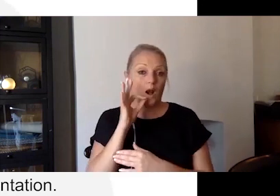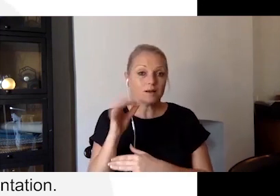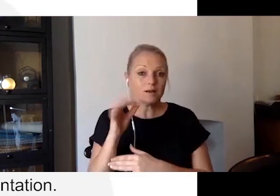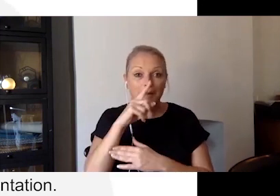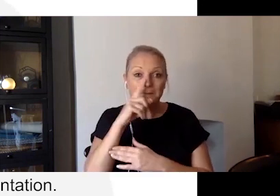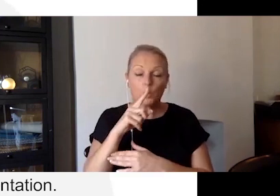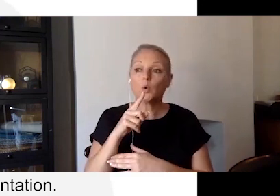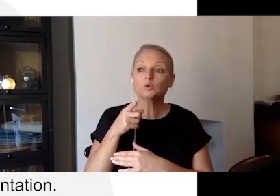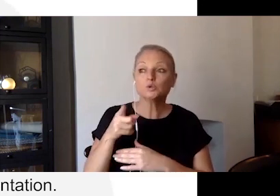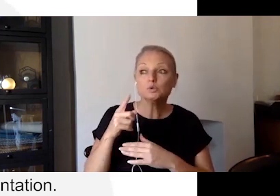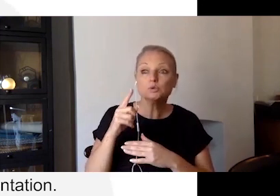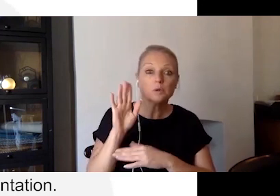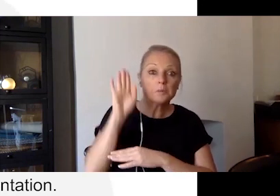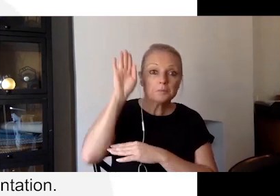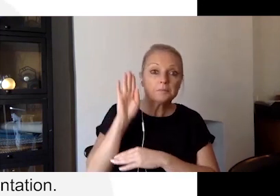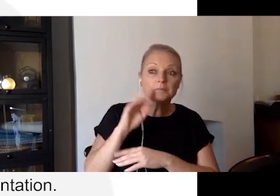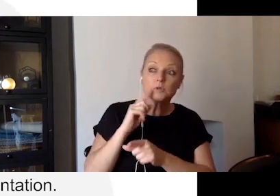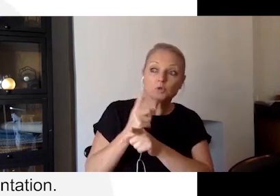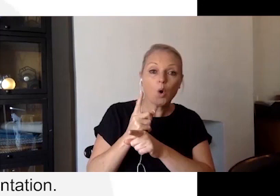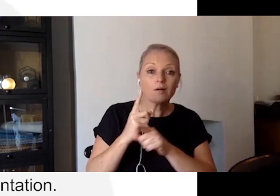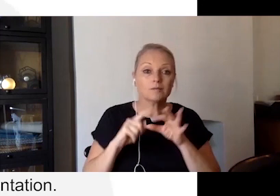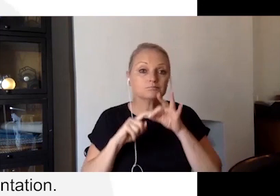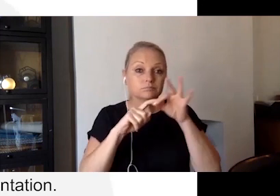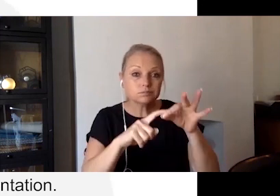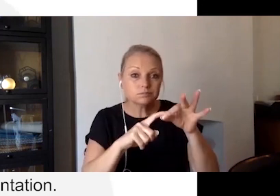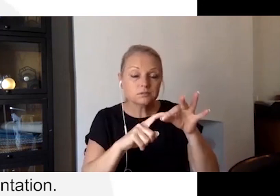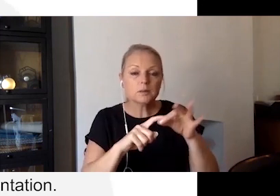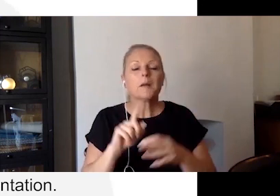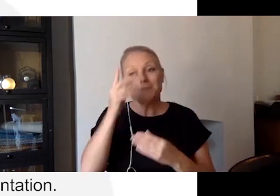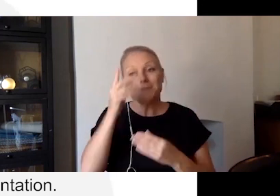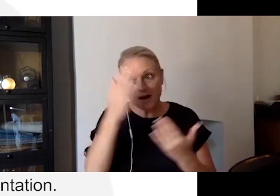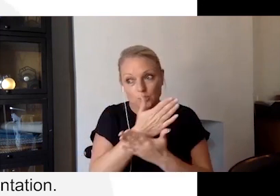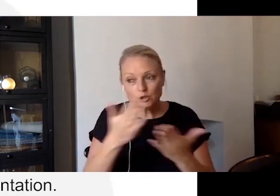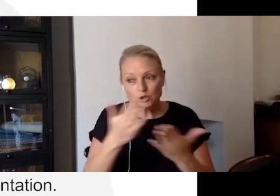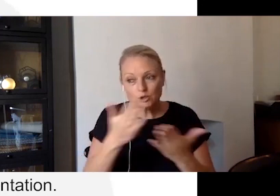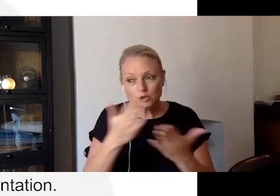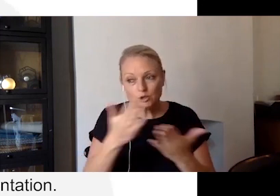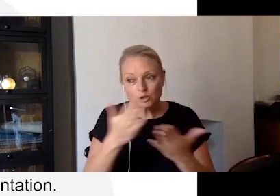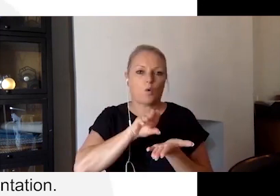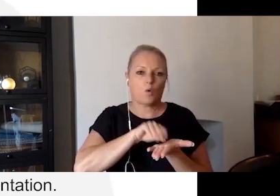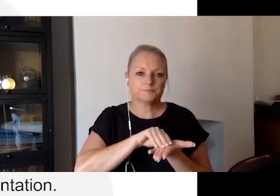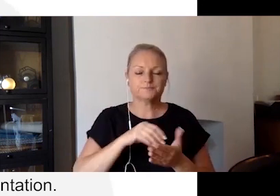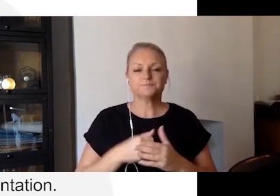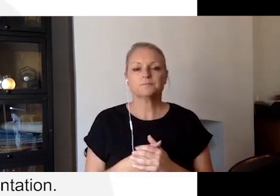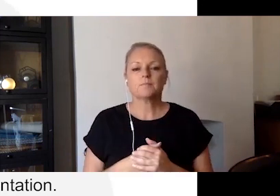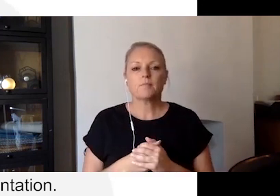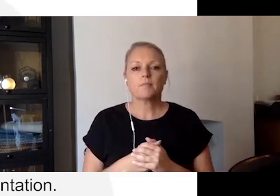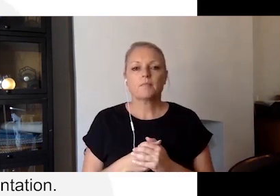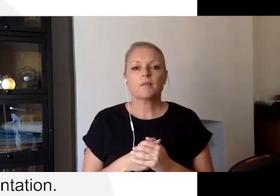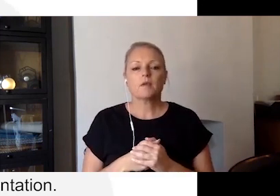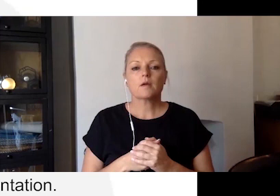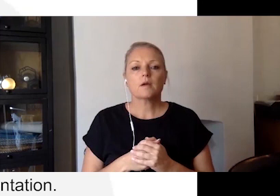recorded. The discussion today is centered around the topic for today's webinar. If you've got